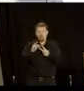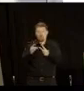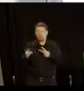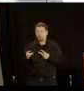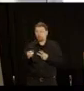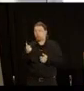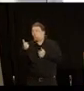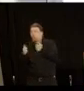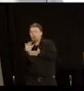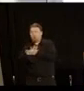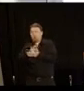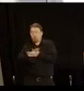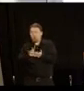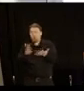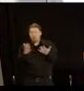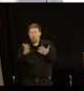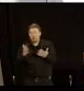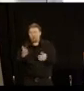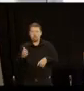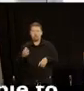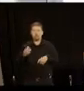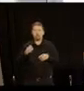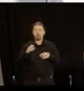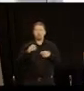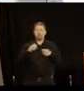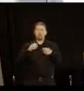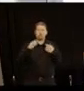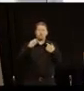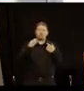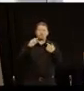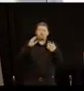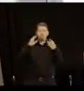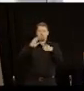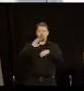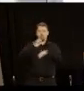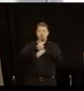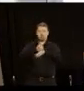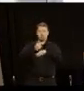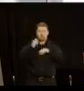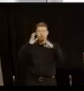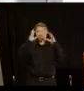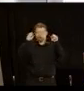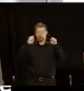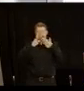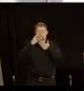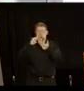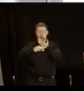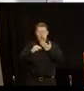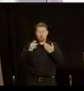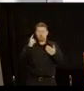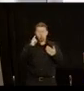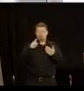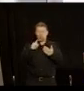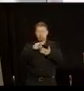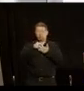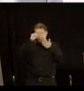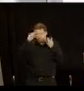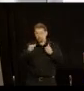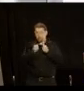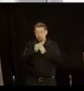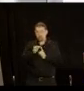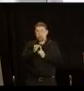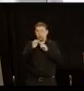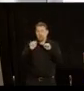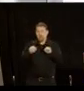expanded the Family Empowerment Scholarship Program for students with unique abilities, and just continue to focus on